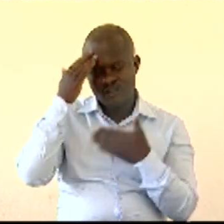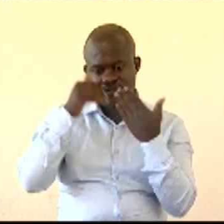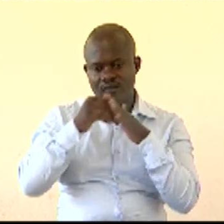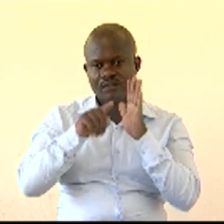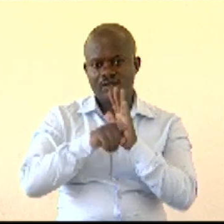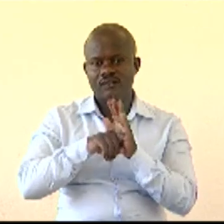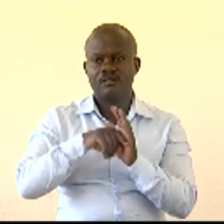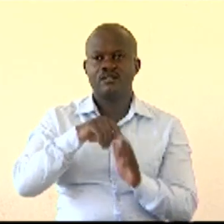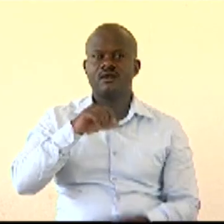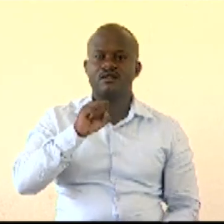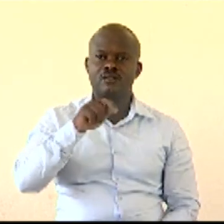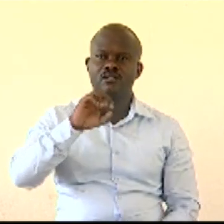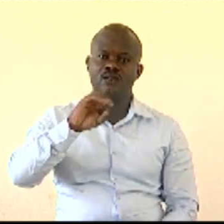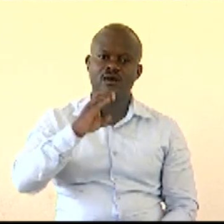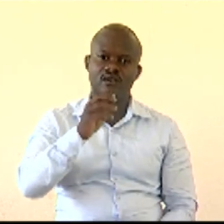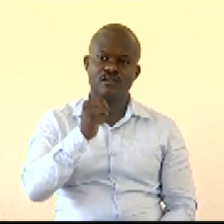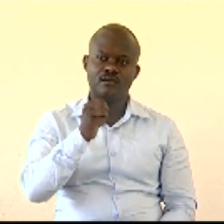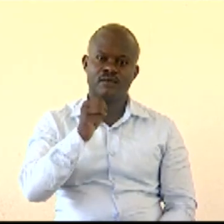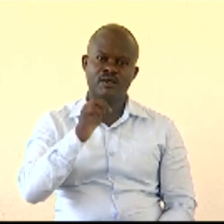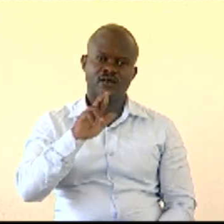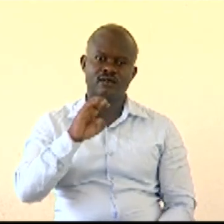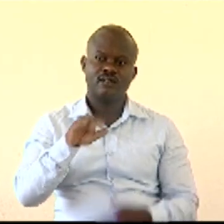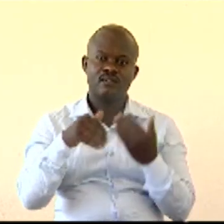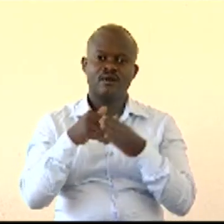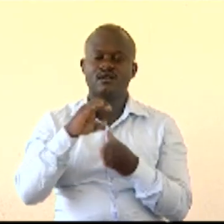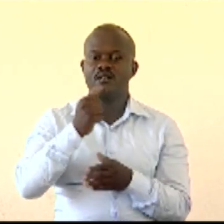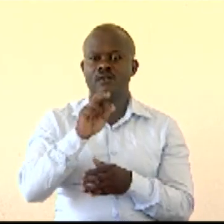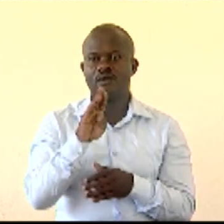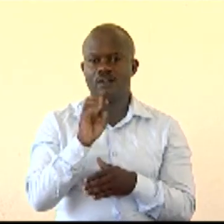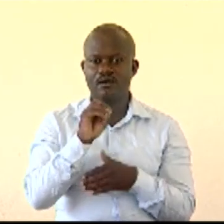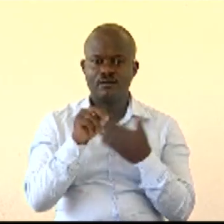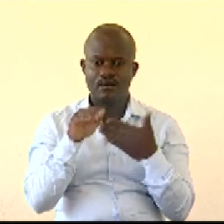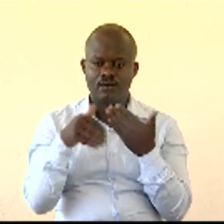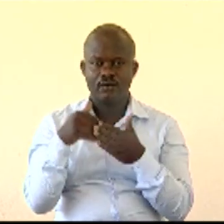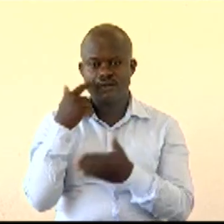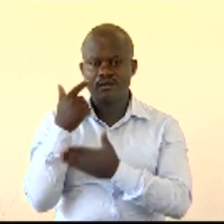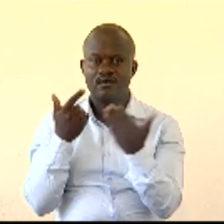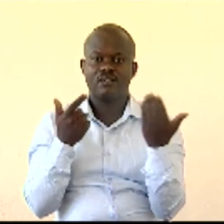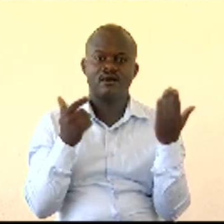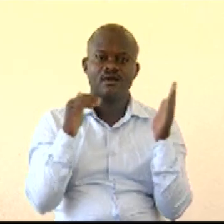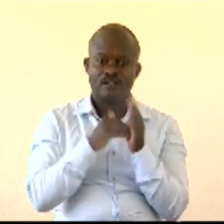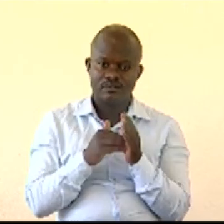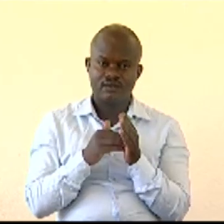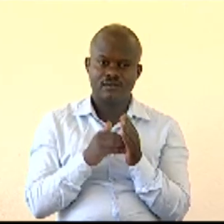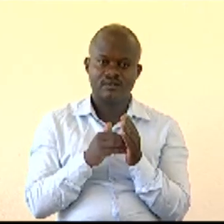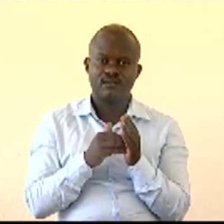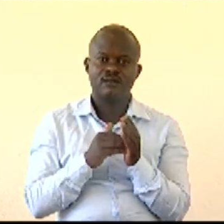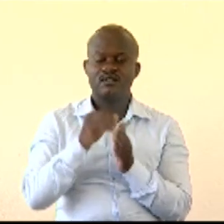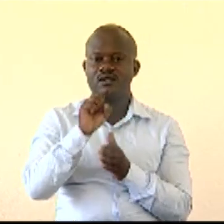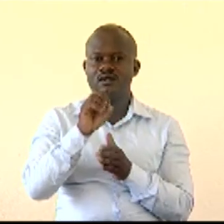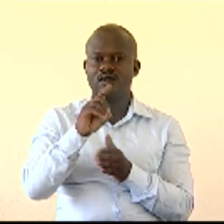atomic numbers. We have carbon, which has 12. We have oxygen with 16, and sodium